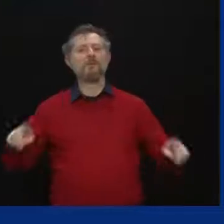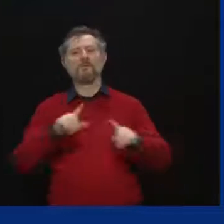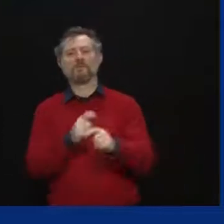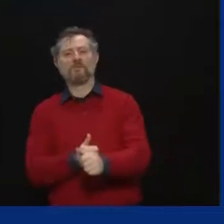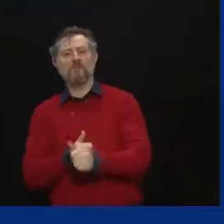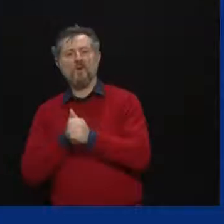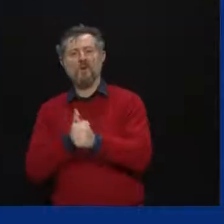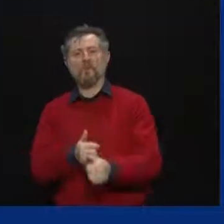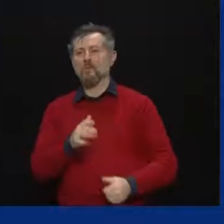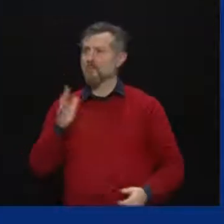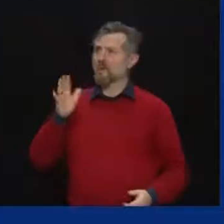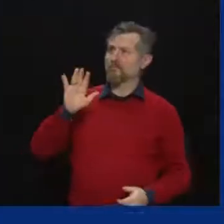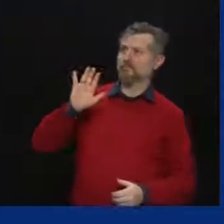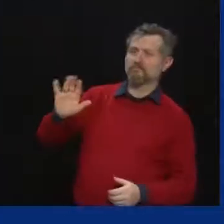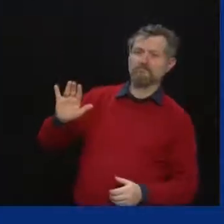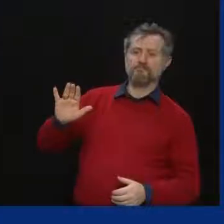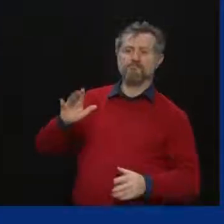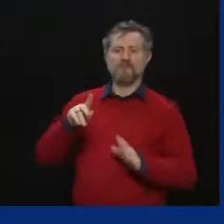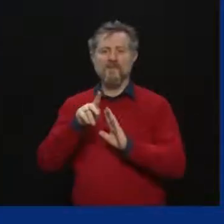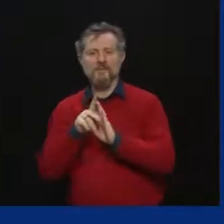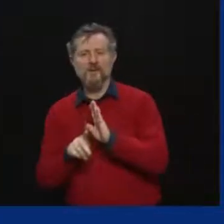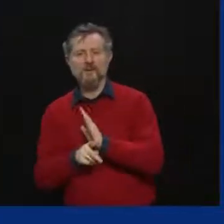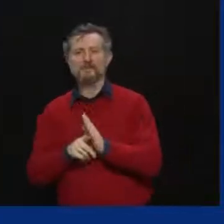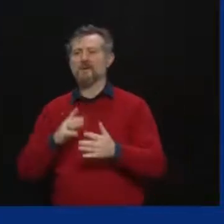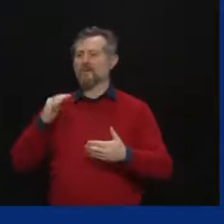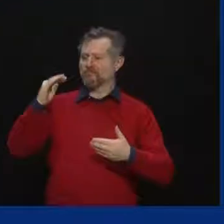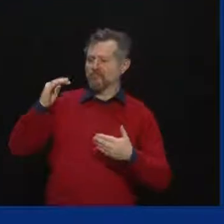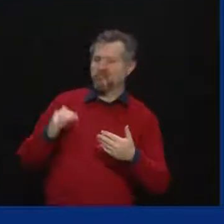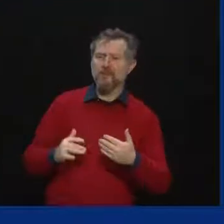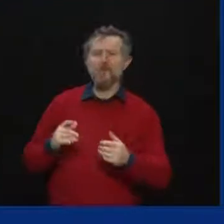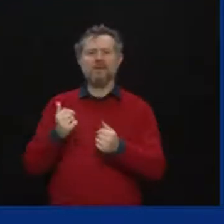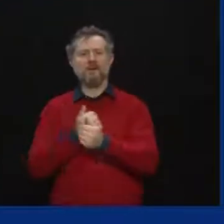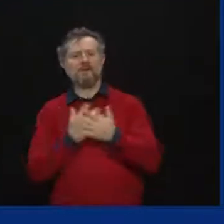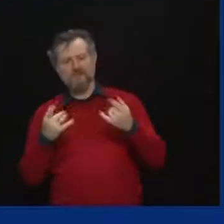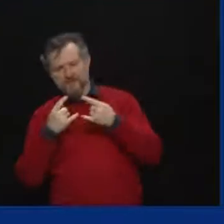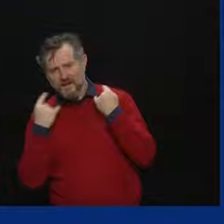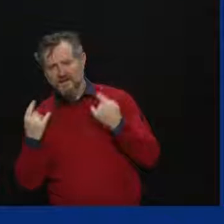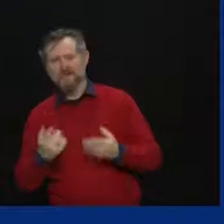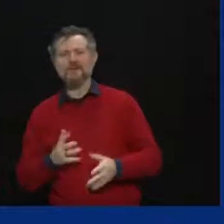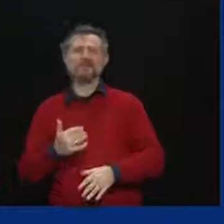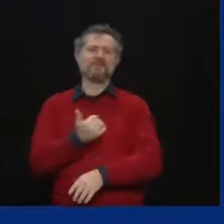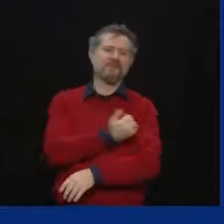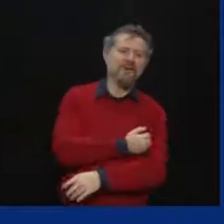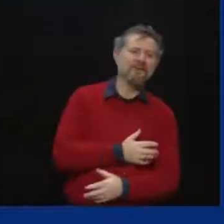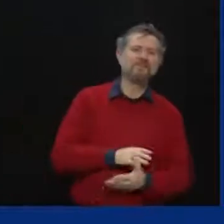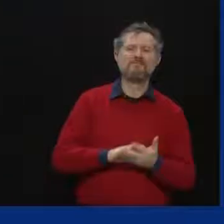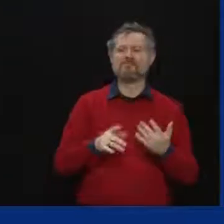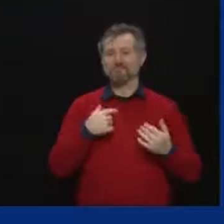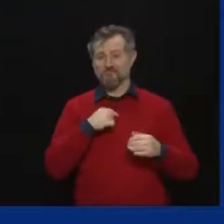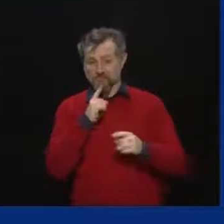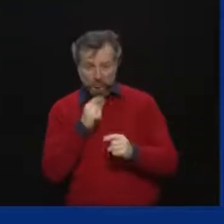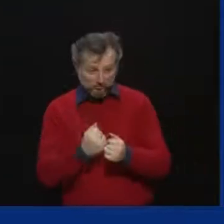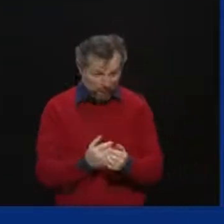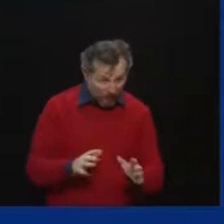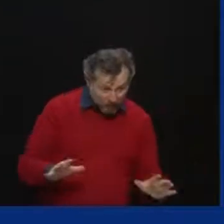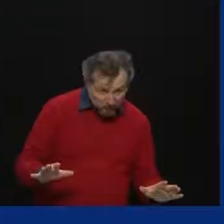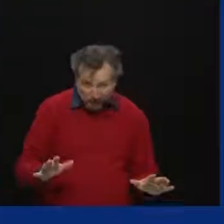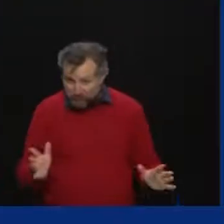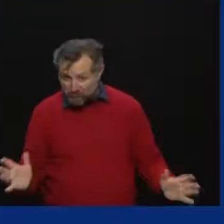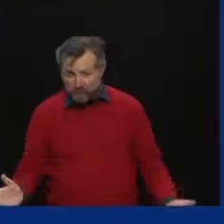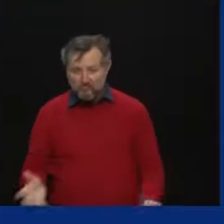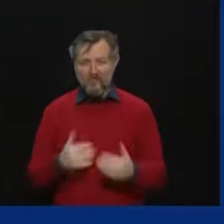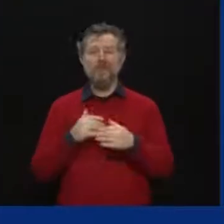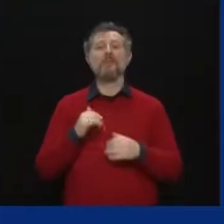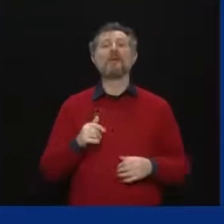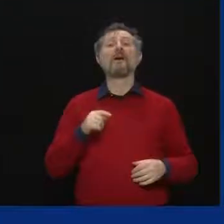with our protocols related to masks and vaccinations, that we want to see anywhere indoor other than